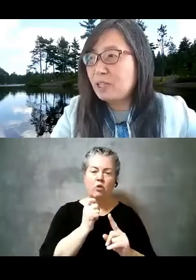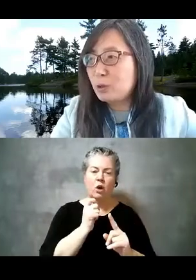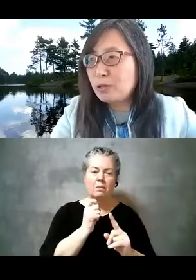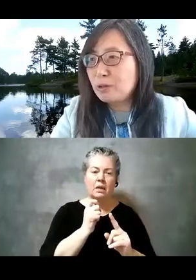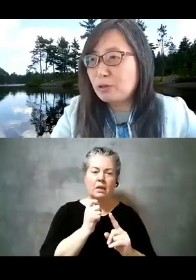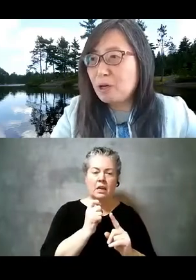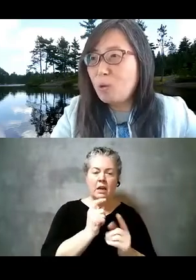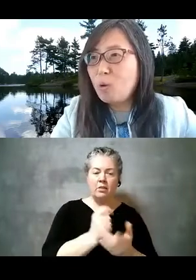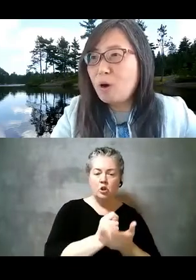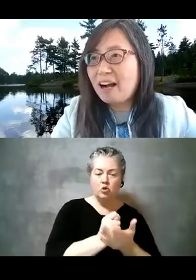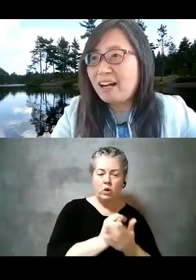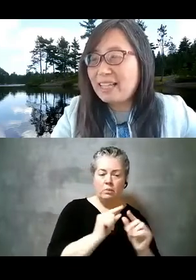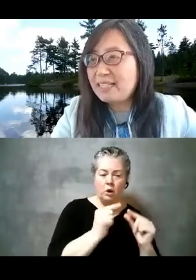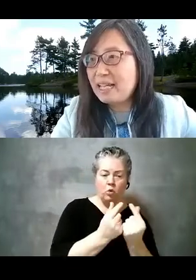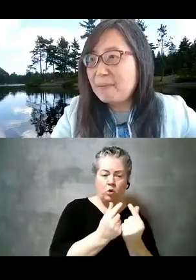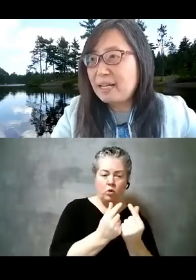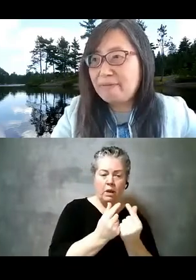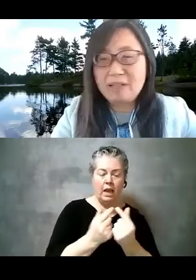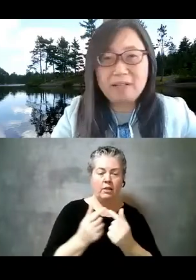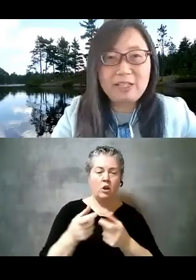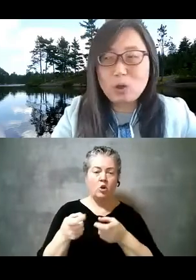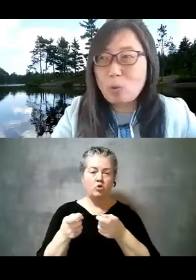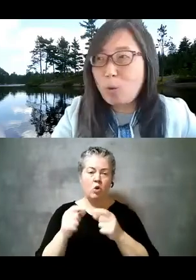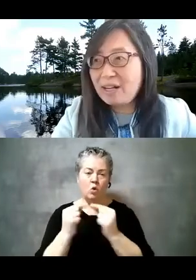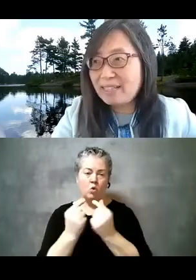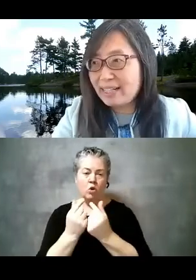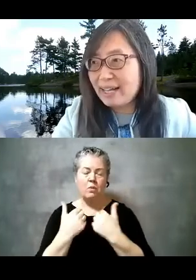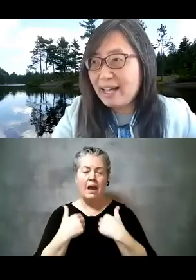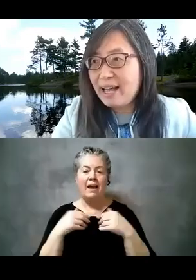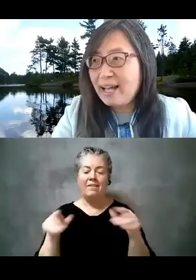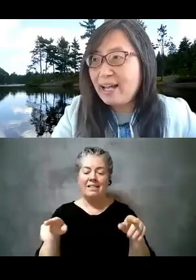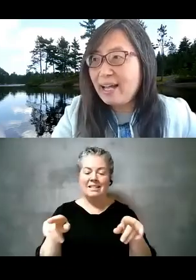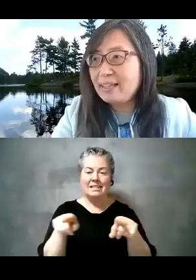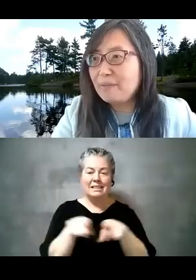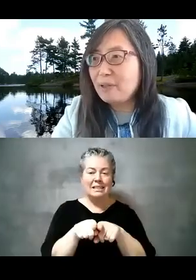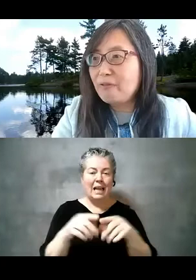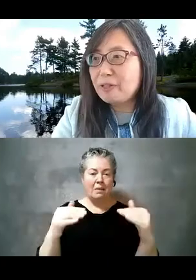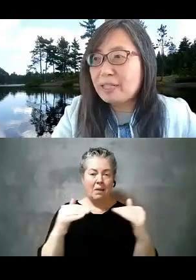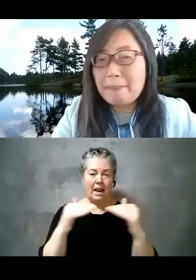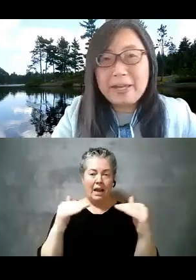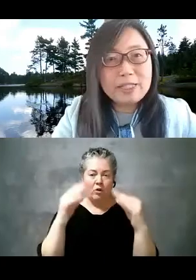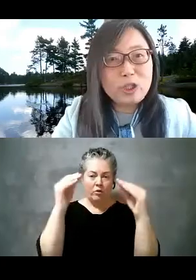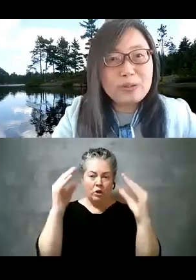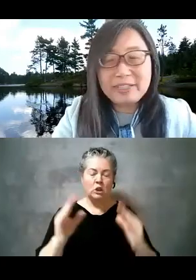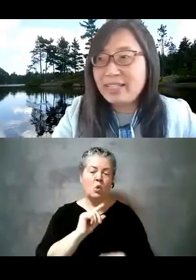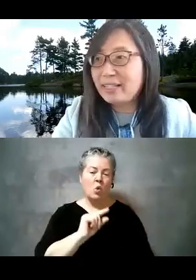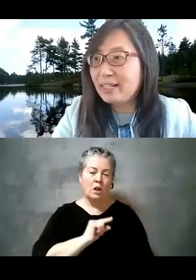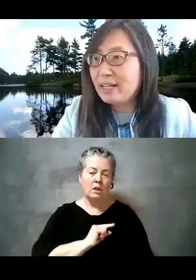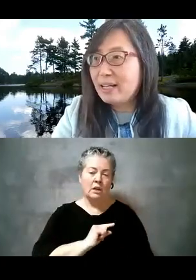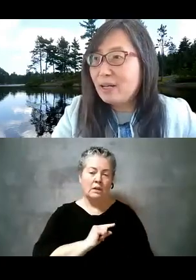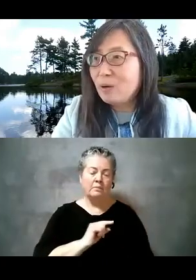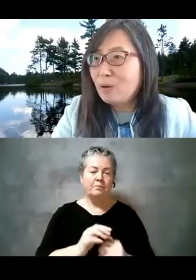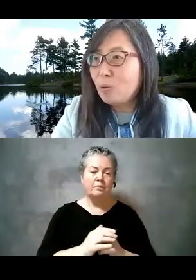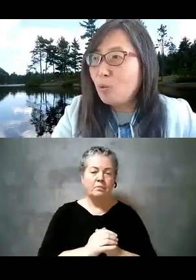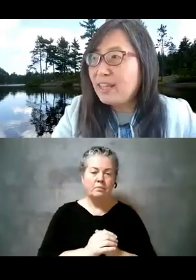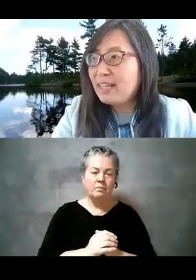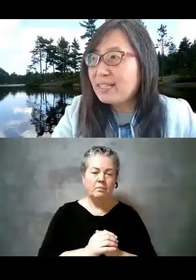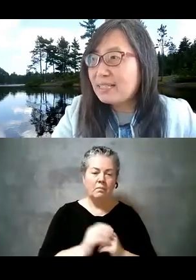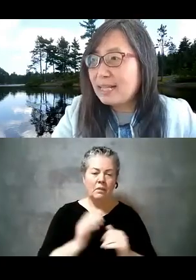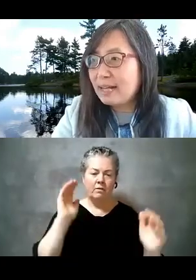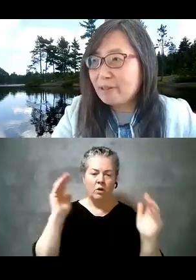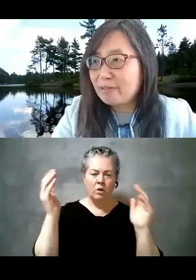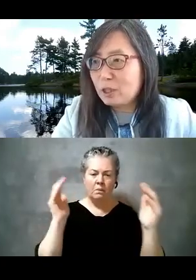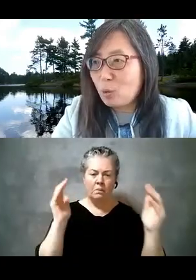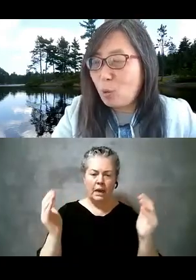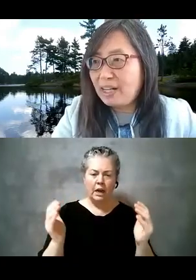and the control group who are at the same level of teacher quality. And if you compare student learning within